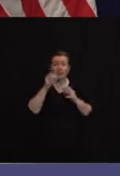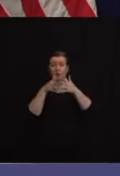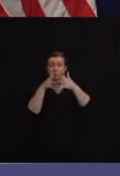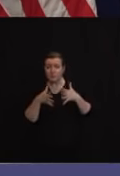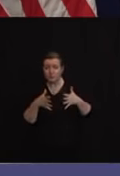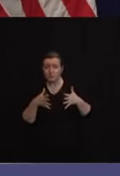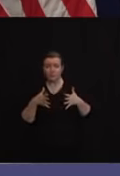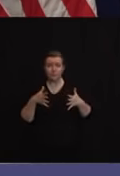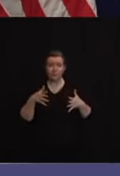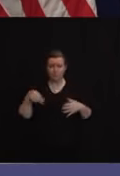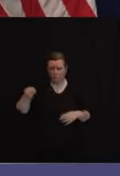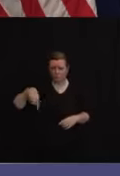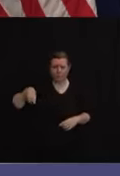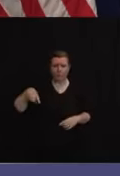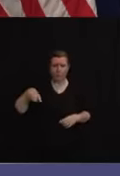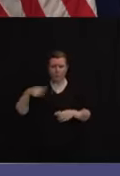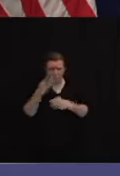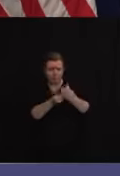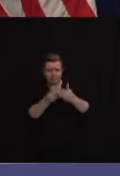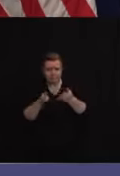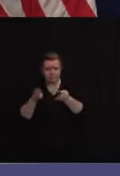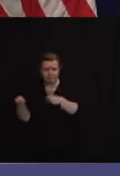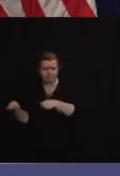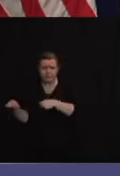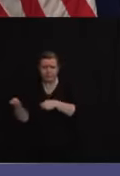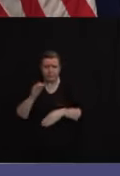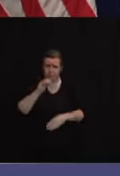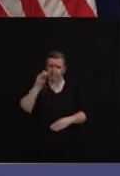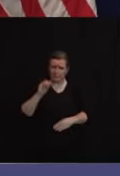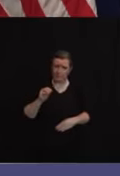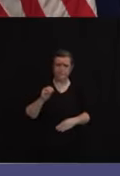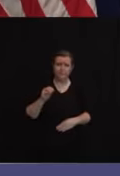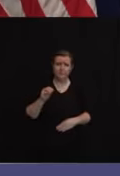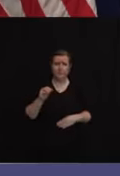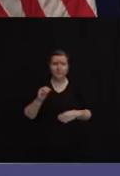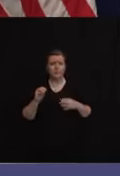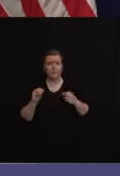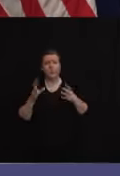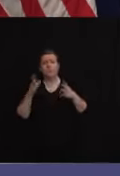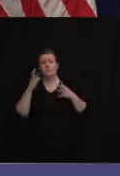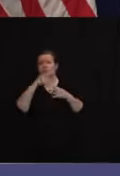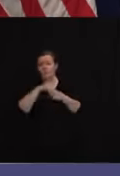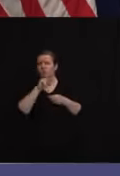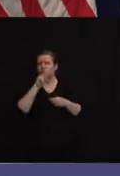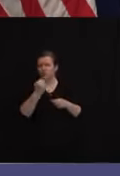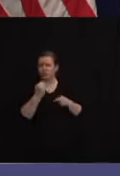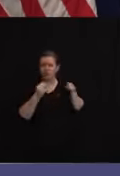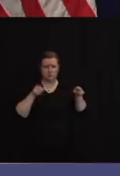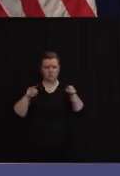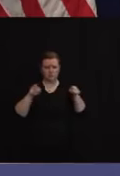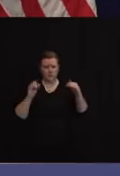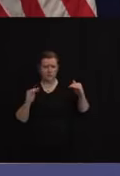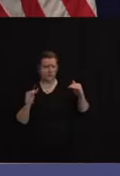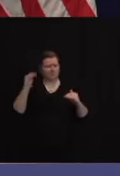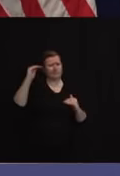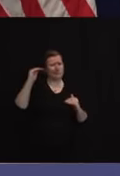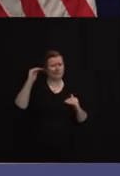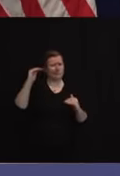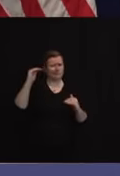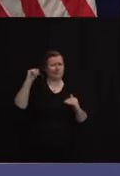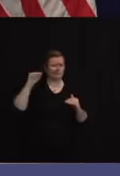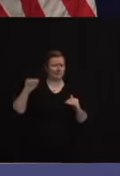overall society in New Jersey. And that's something that we're very focused on and very concerned about. With that, Pat Callahan, great to have